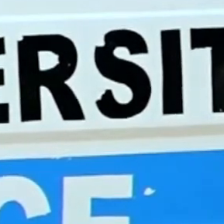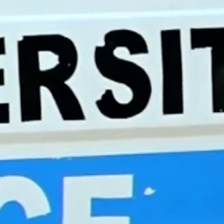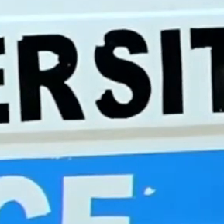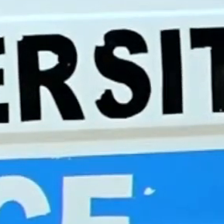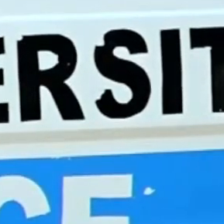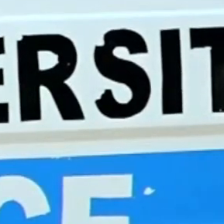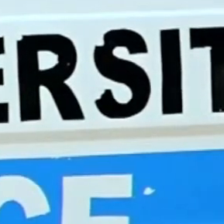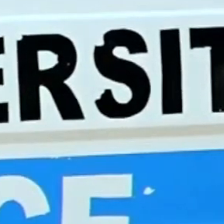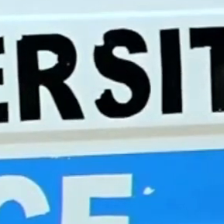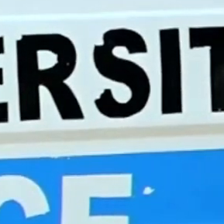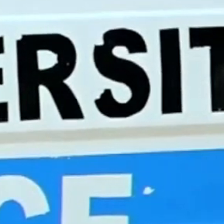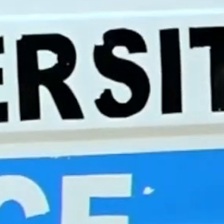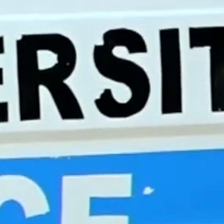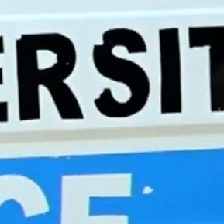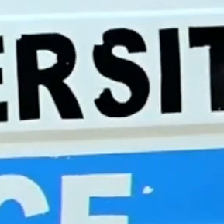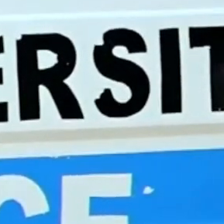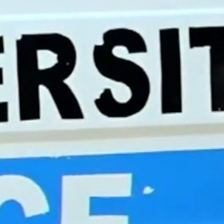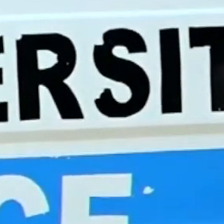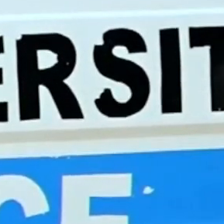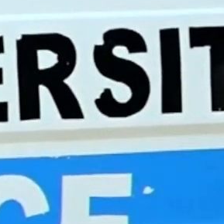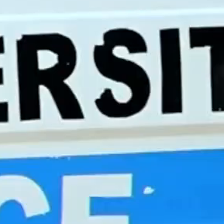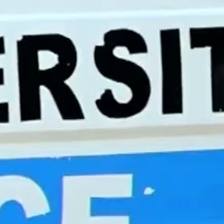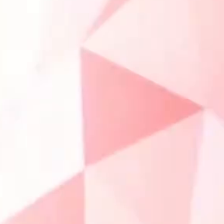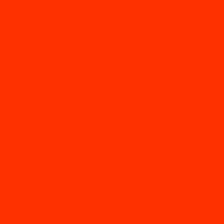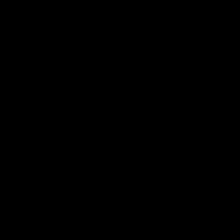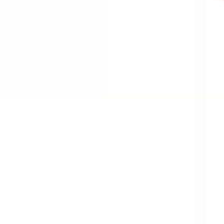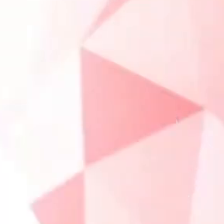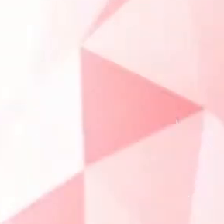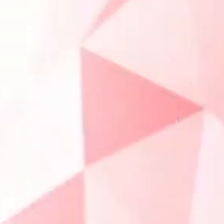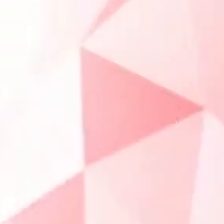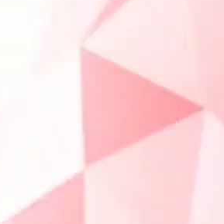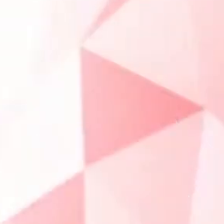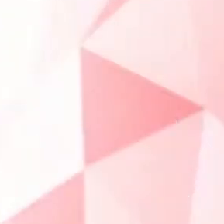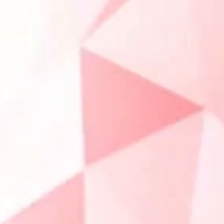health is your wealth. Stay safe and stay healthy.